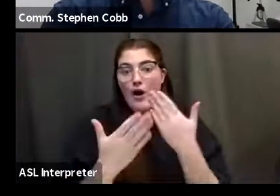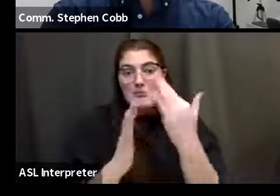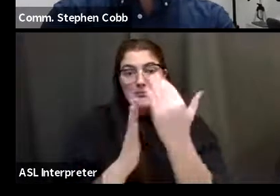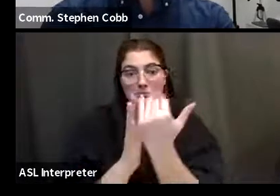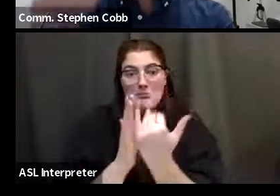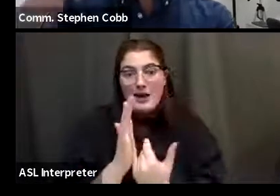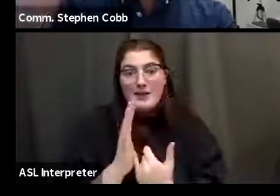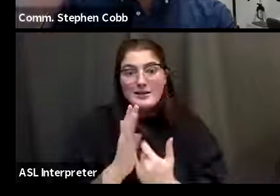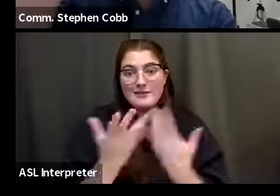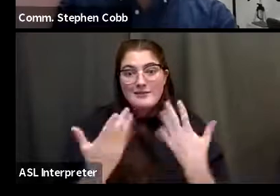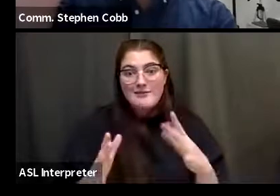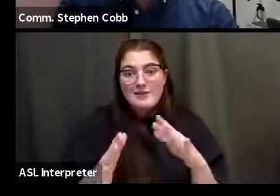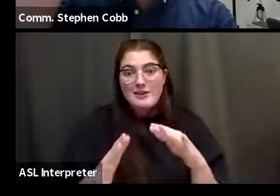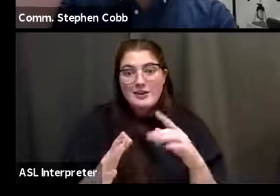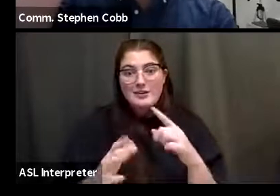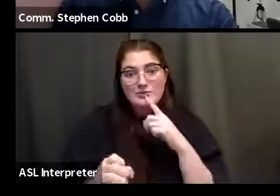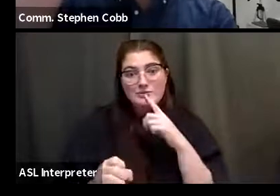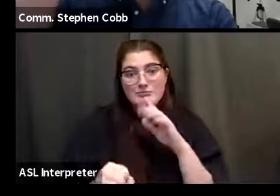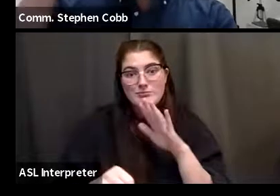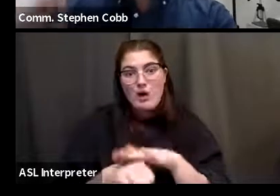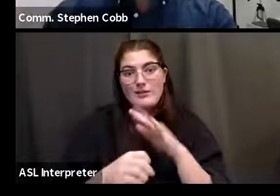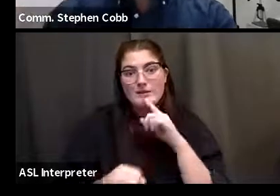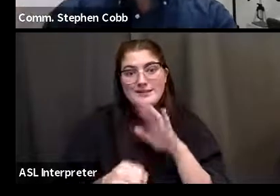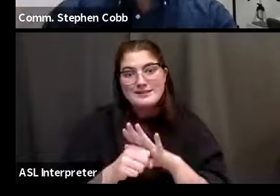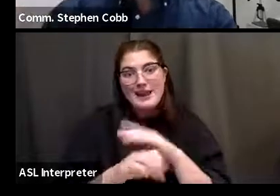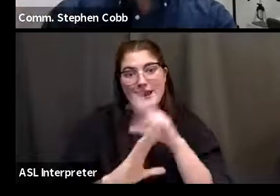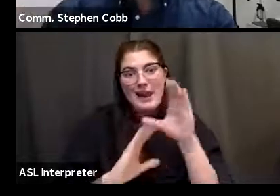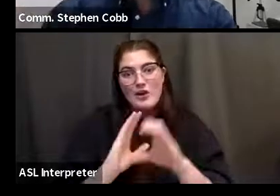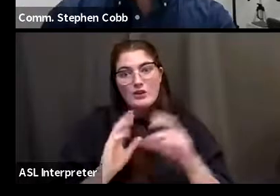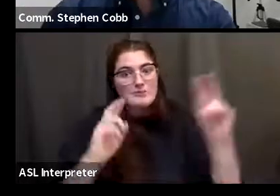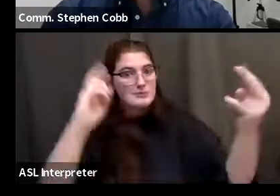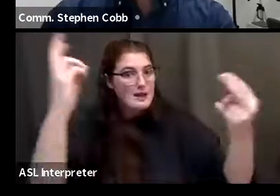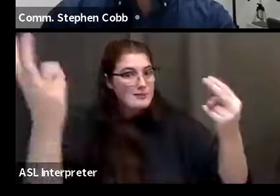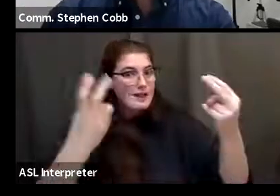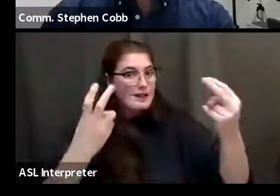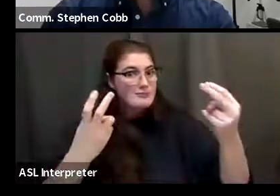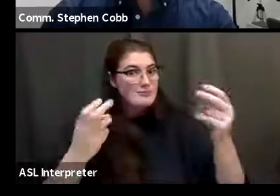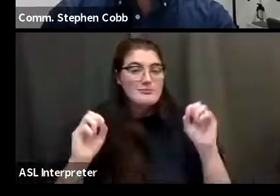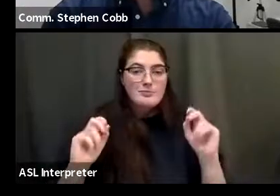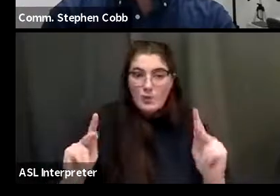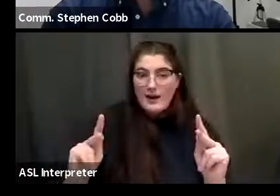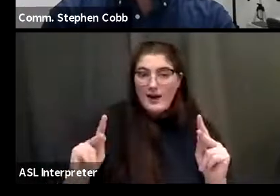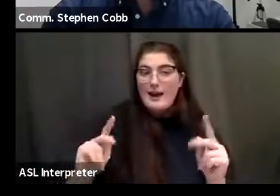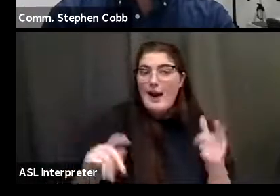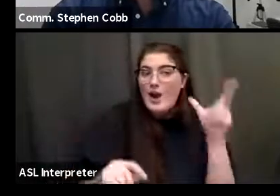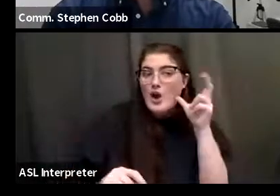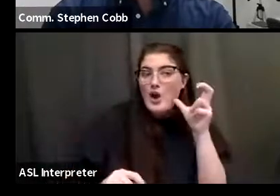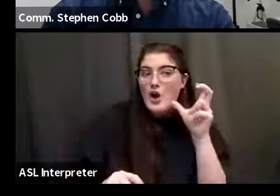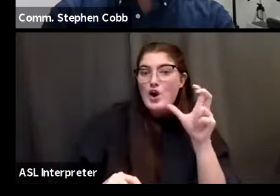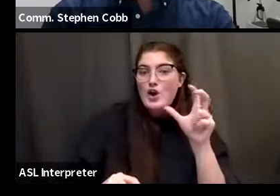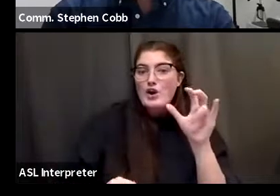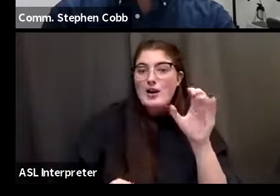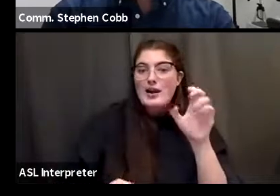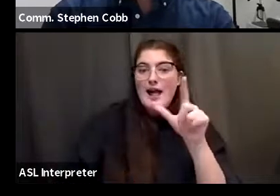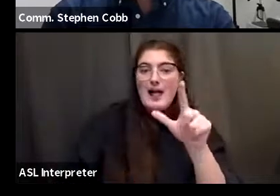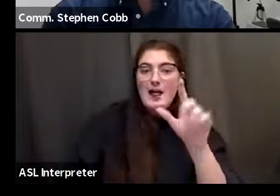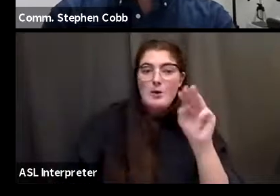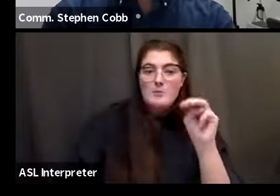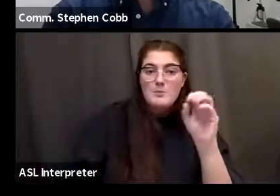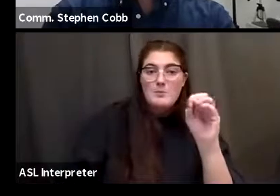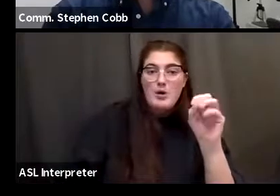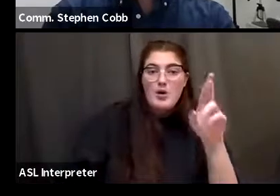on the consent calendar. Can I get a second? Second. Okay, I heard Commissioner Elmore